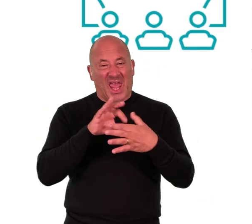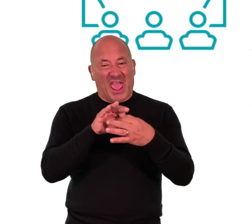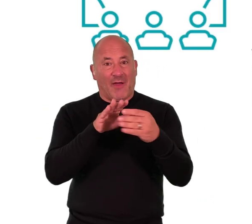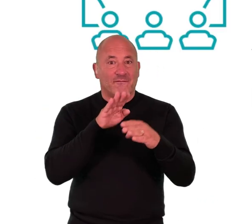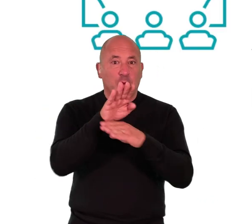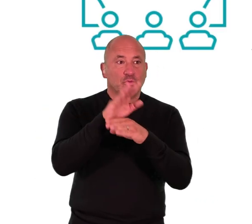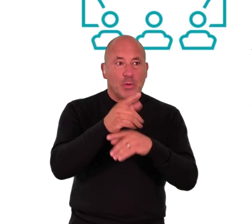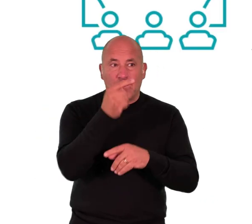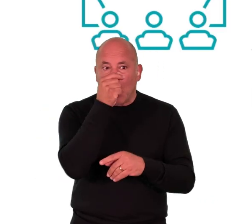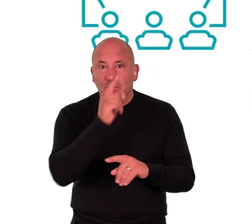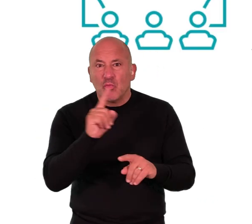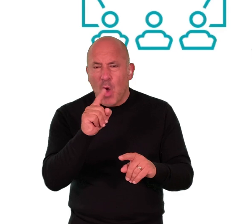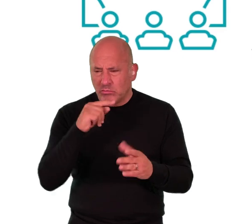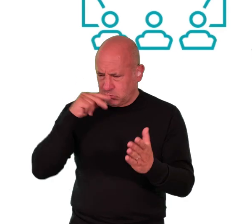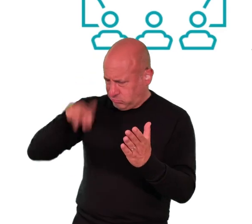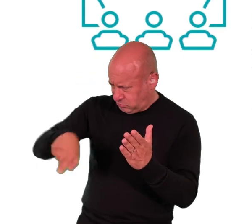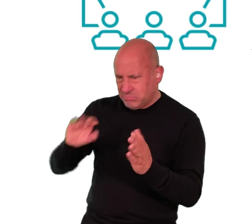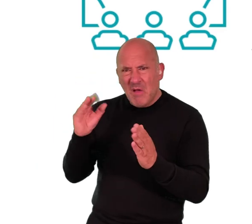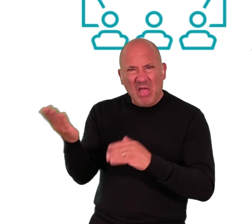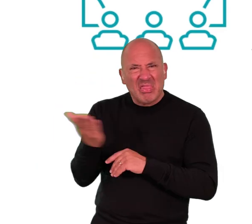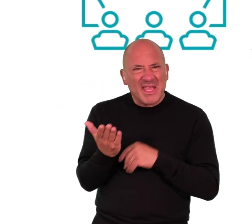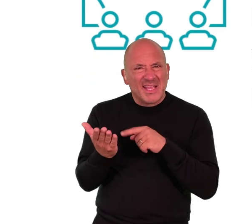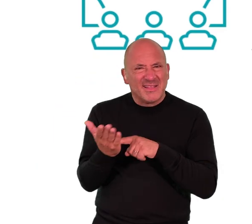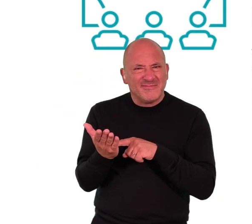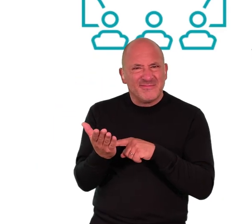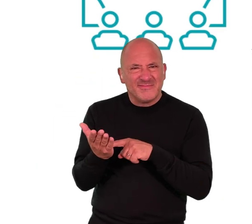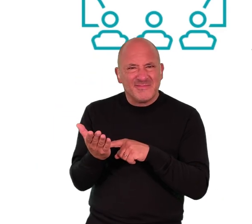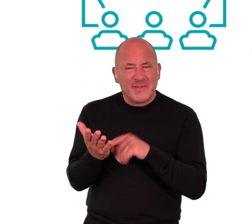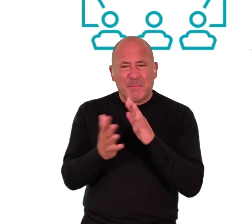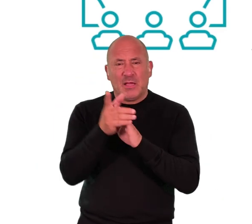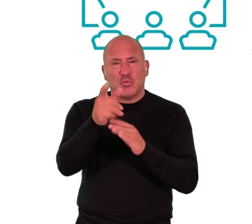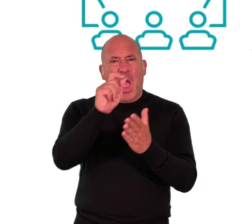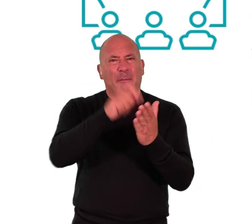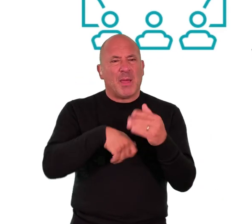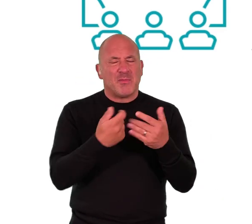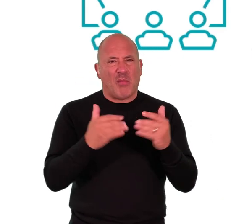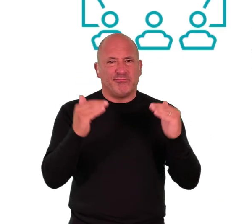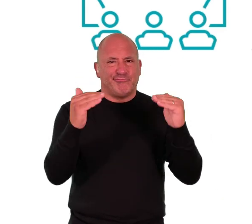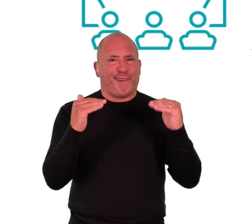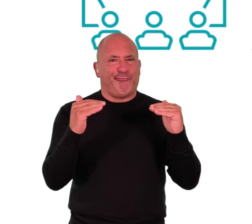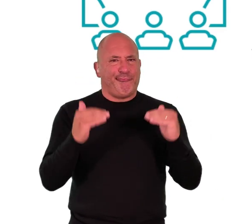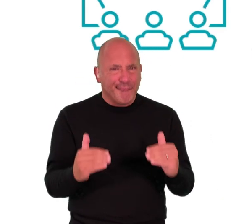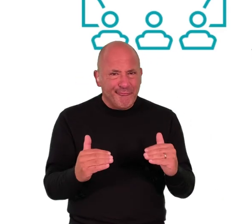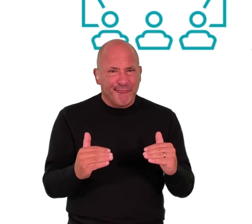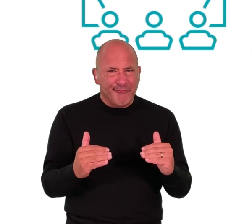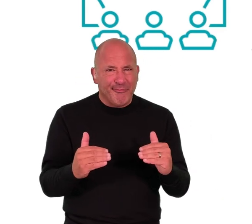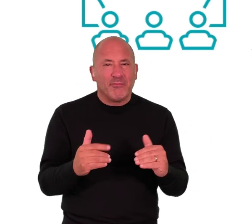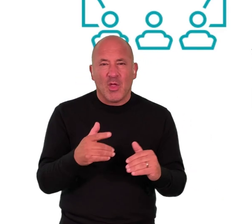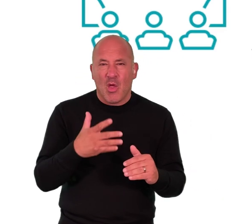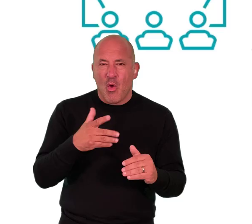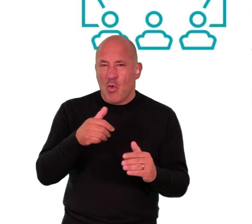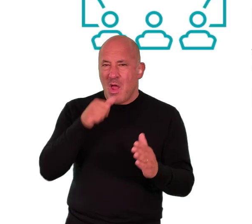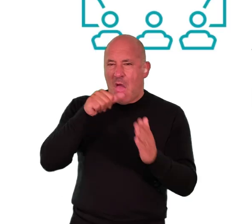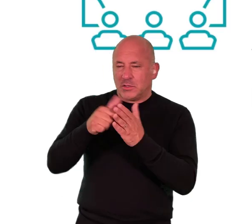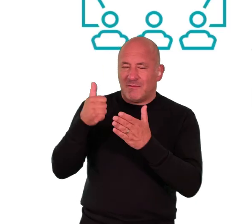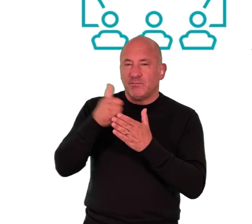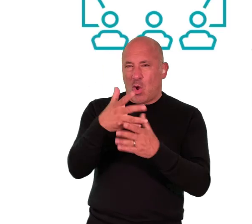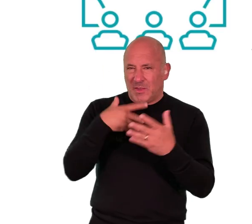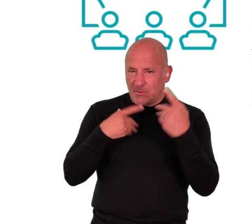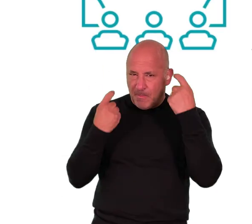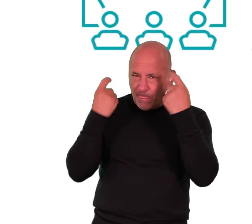weaker. So give your letter of support some thought and ask for it early on when you start to build your application.